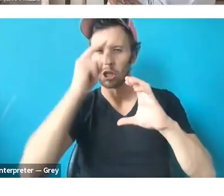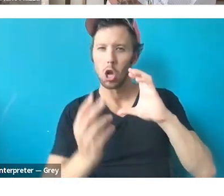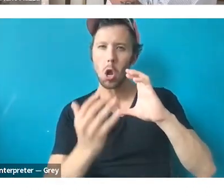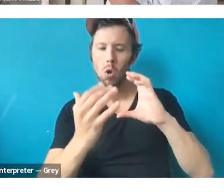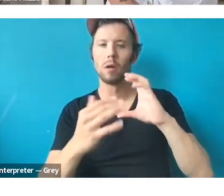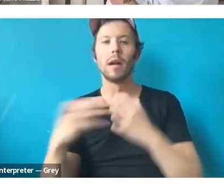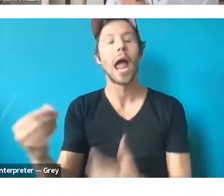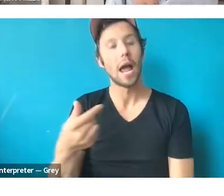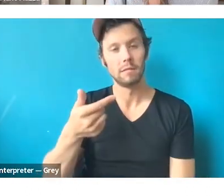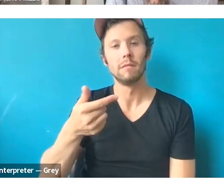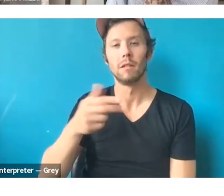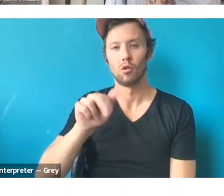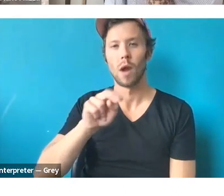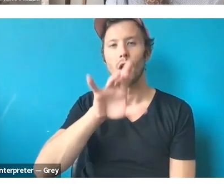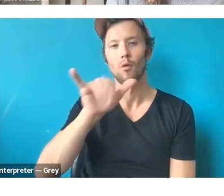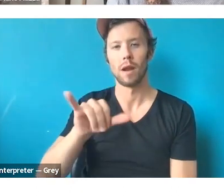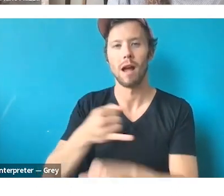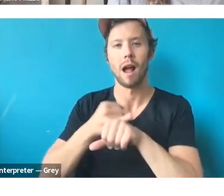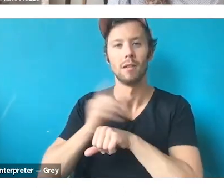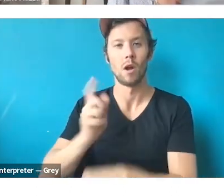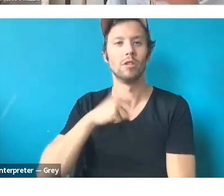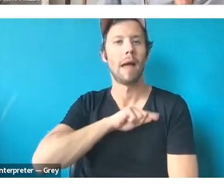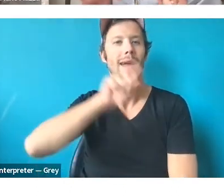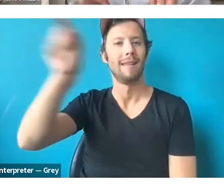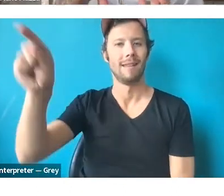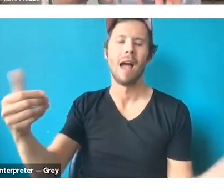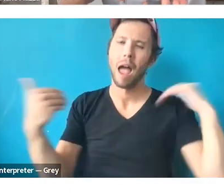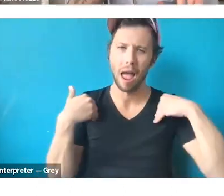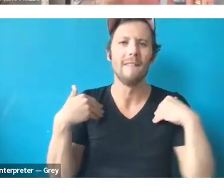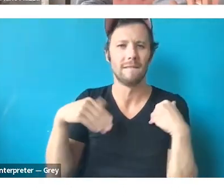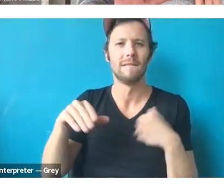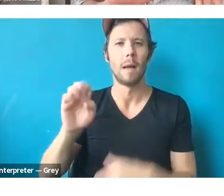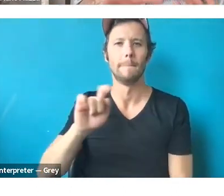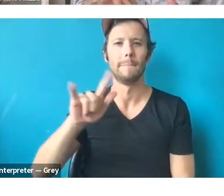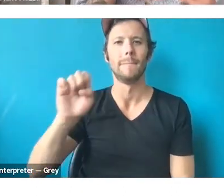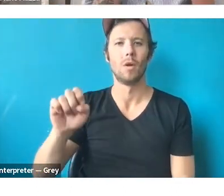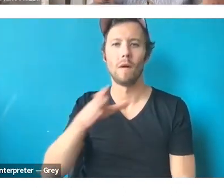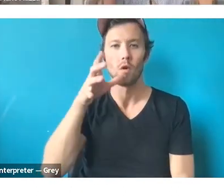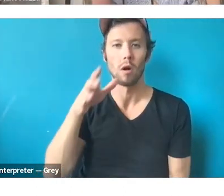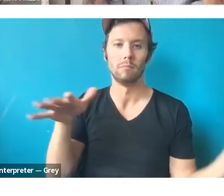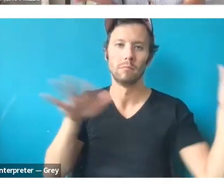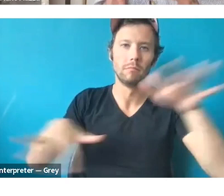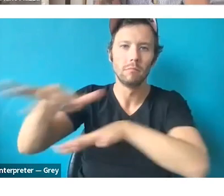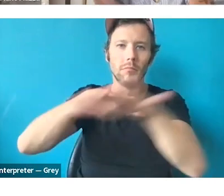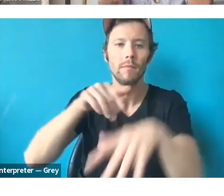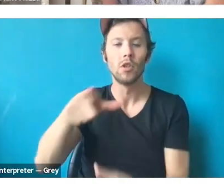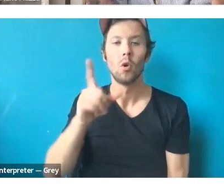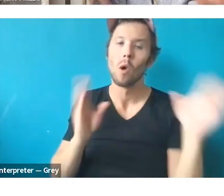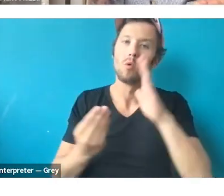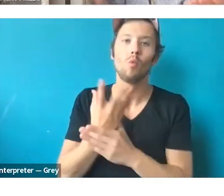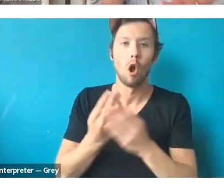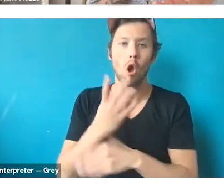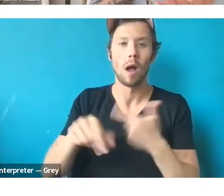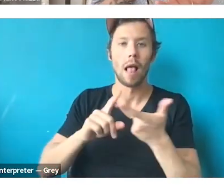Islands in Spain also have cochineal farms. And basically what happens is you grow or harvest